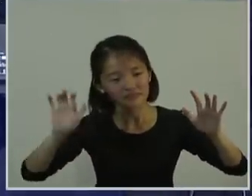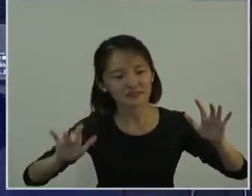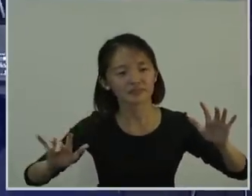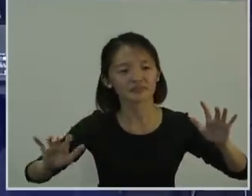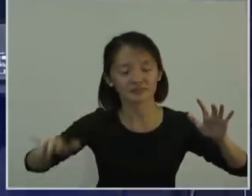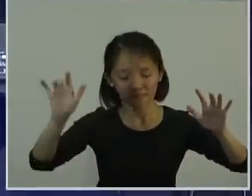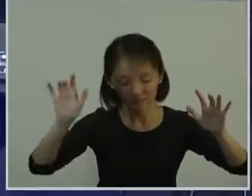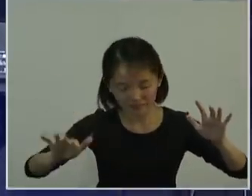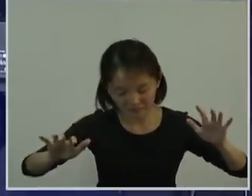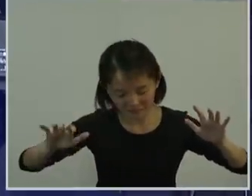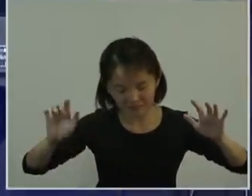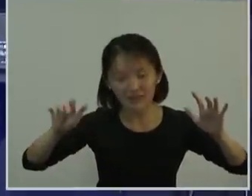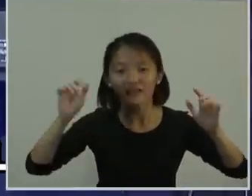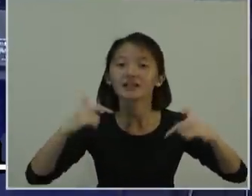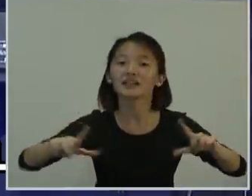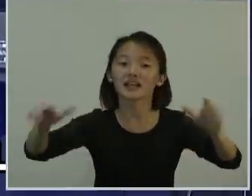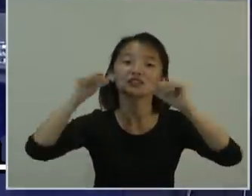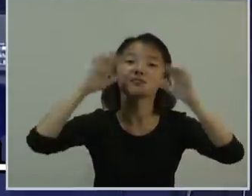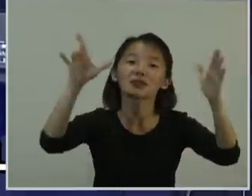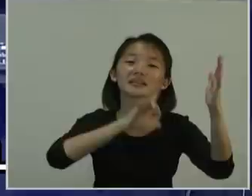Bless the Lord together, we sing.